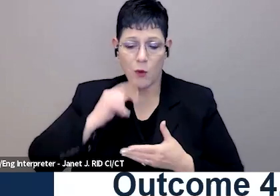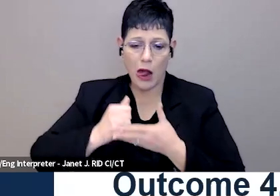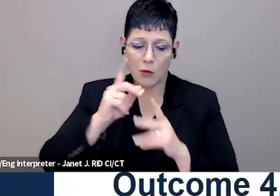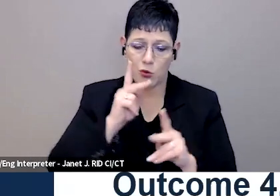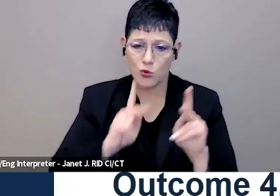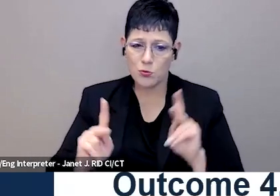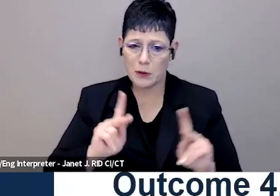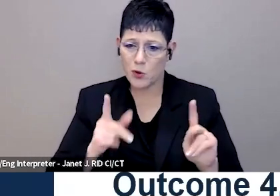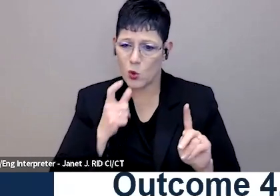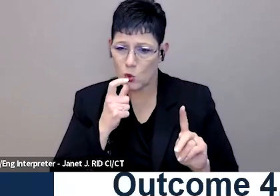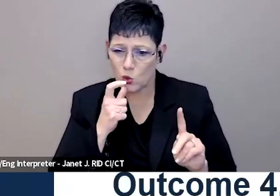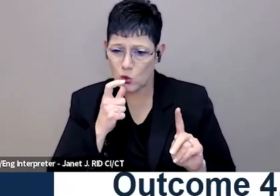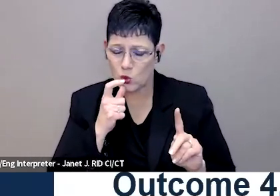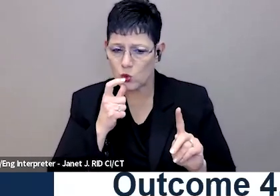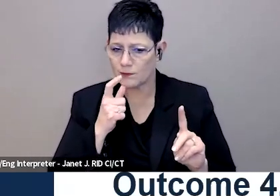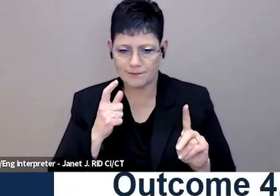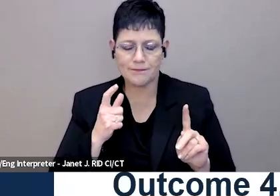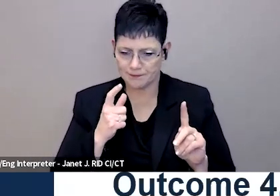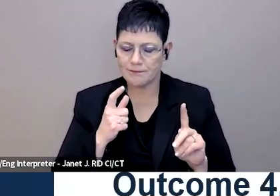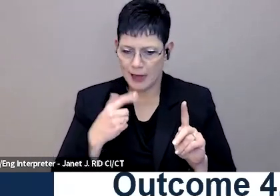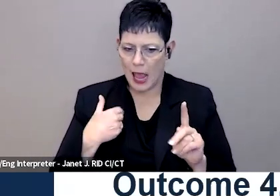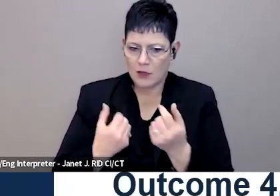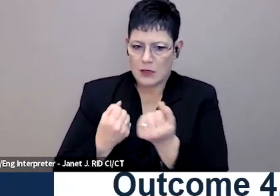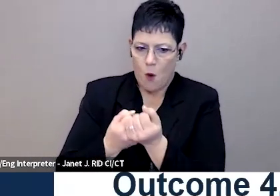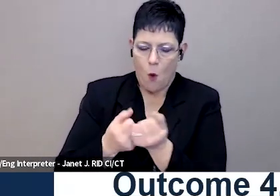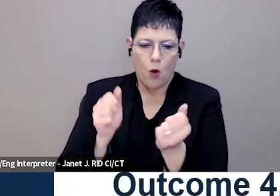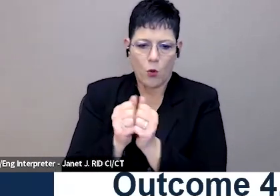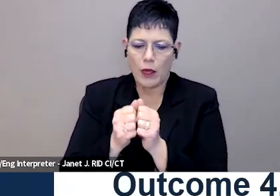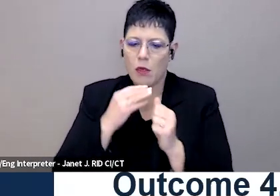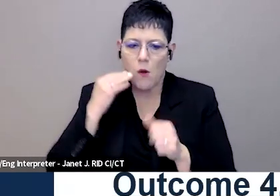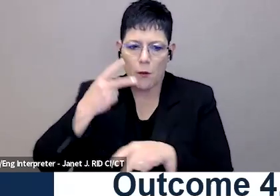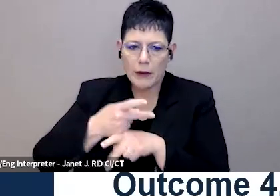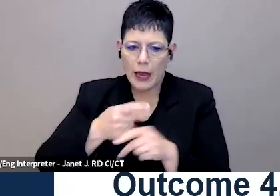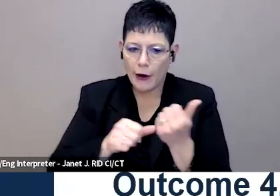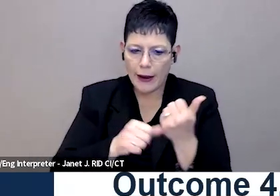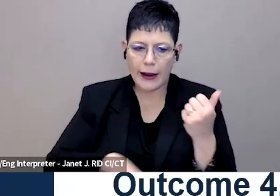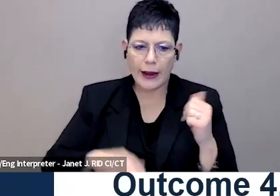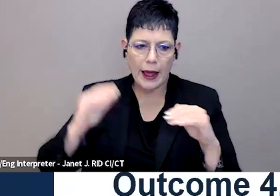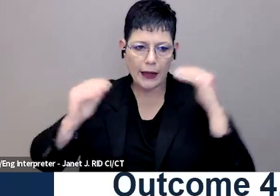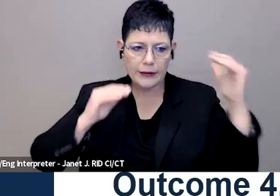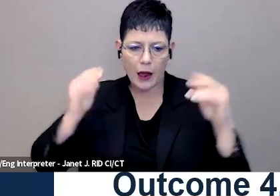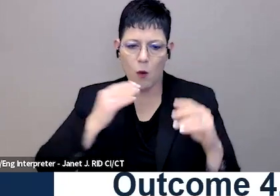family caregivers offset a cost of some of the caregiving expenses, such as a home care aide, adult day services, home